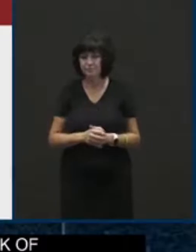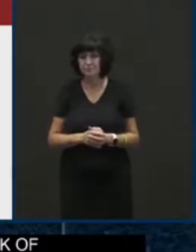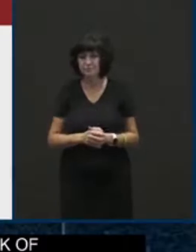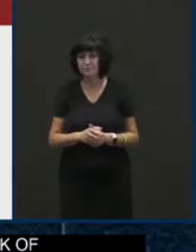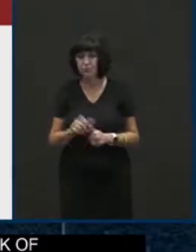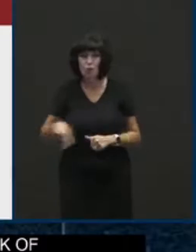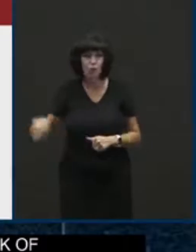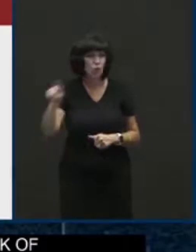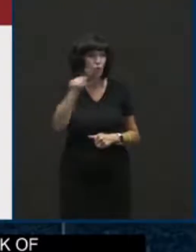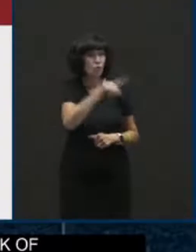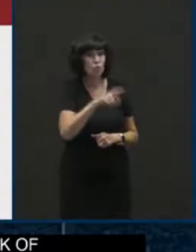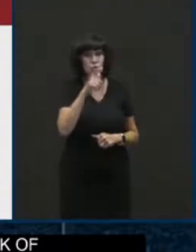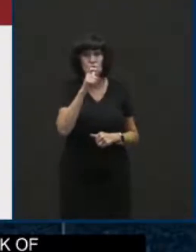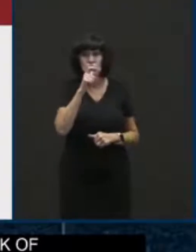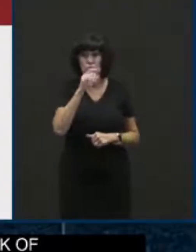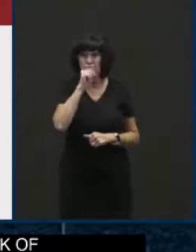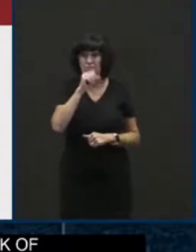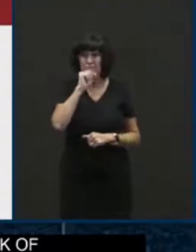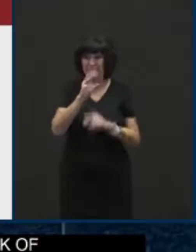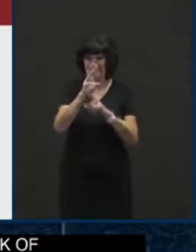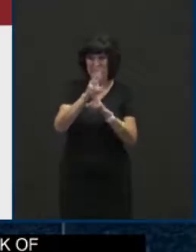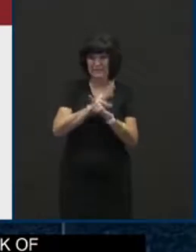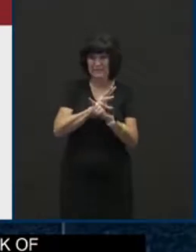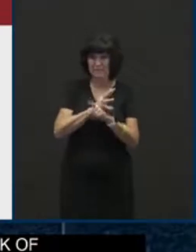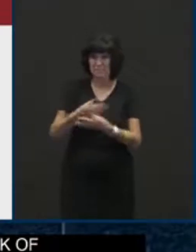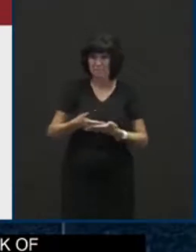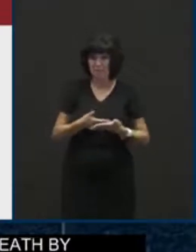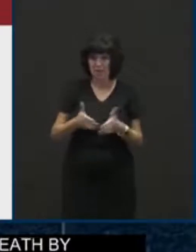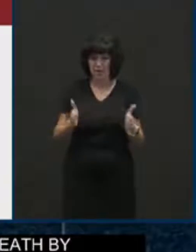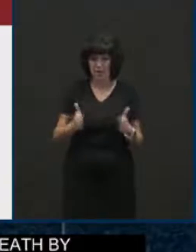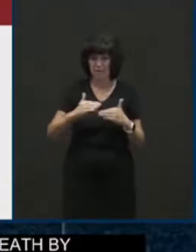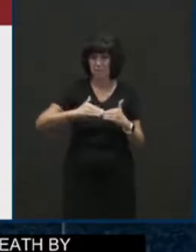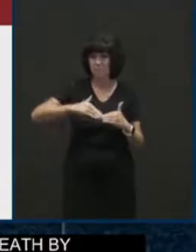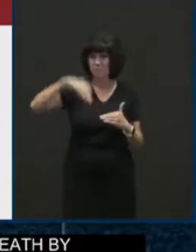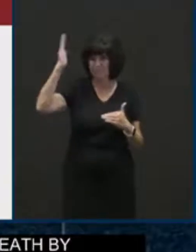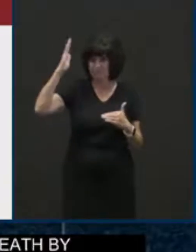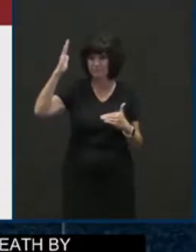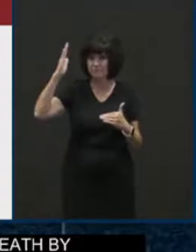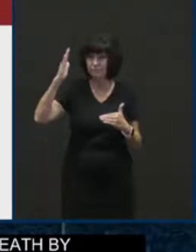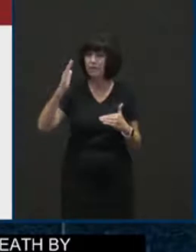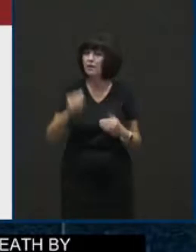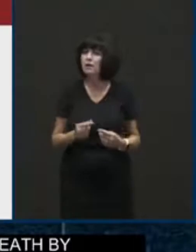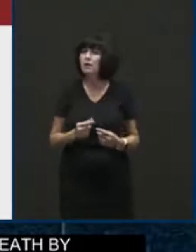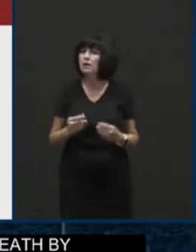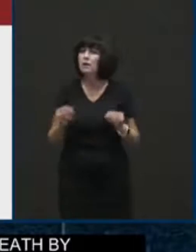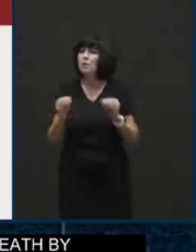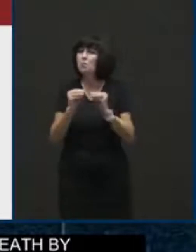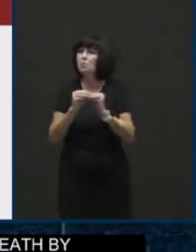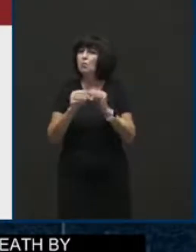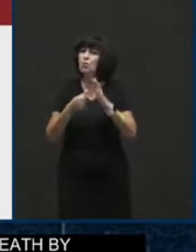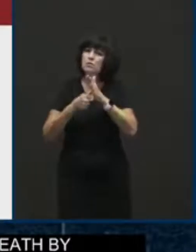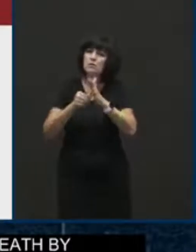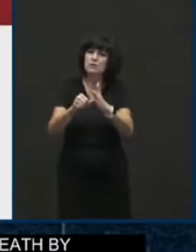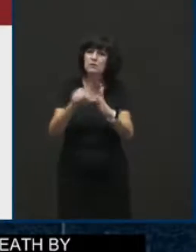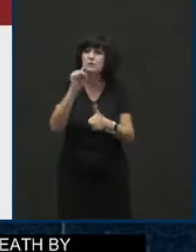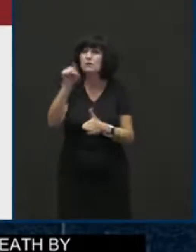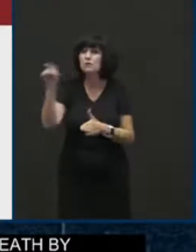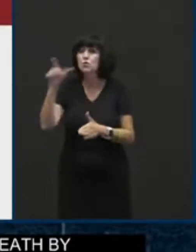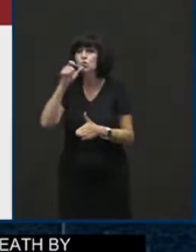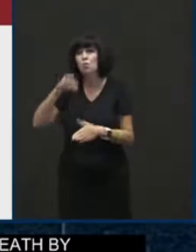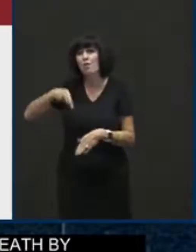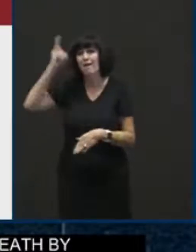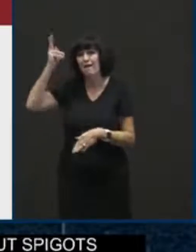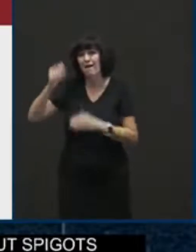6 months, but especially those who are in high risk categories. So those between 6 months and 2,